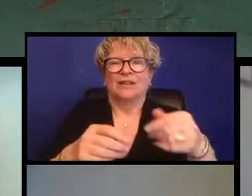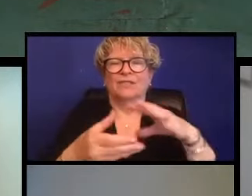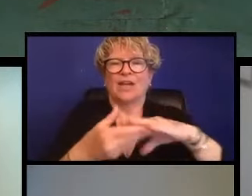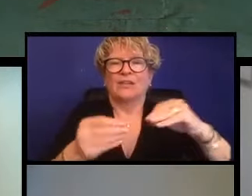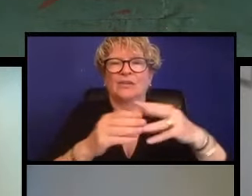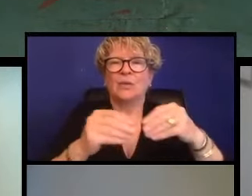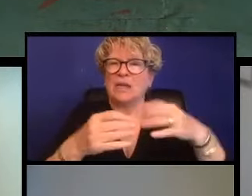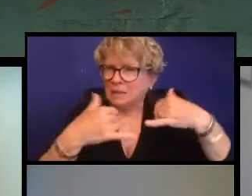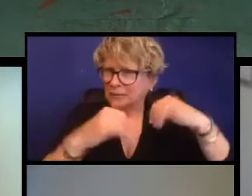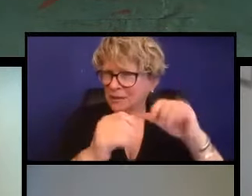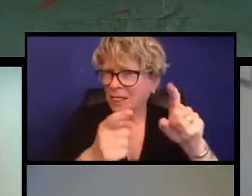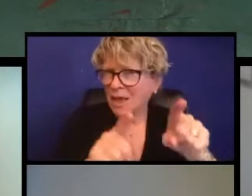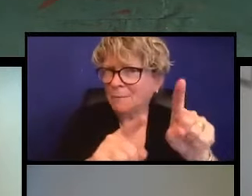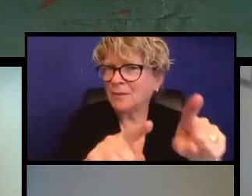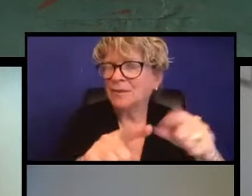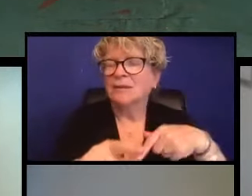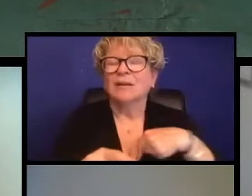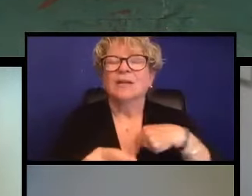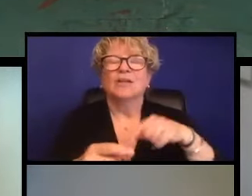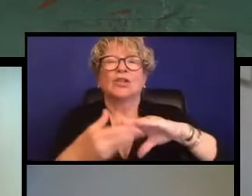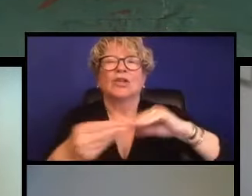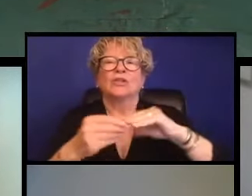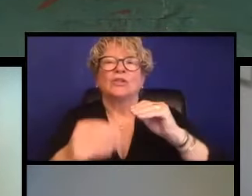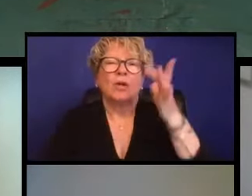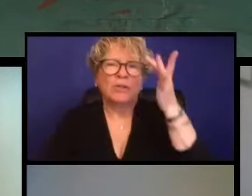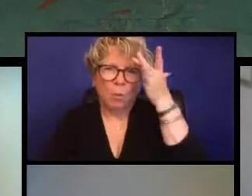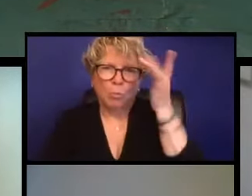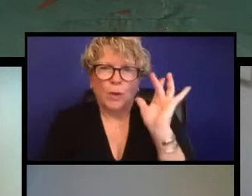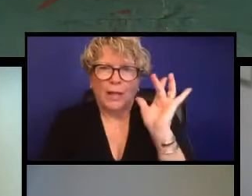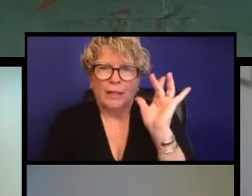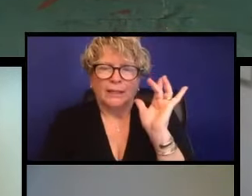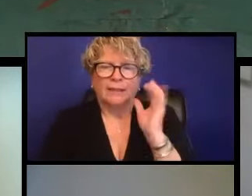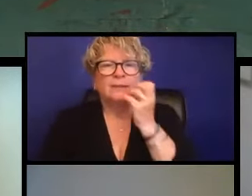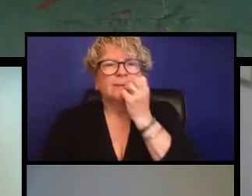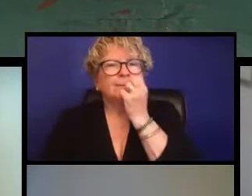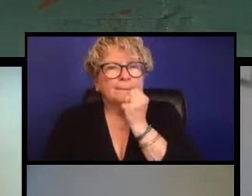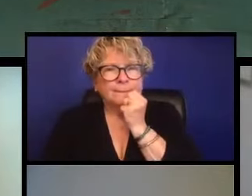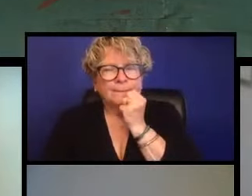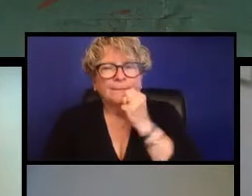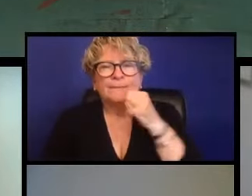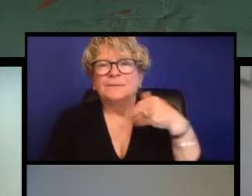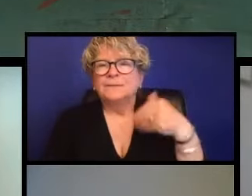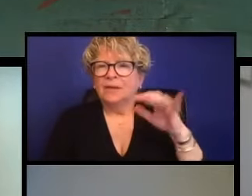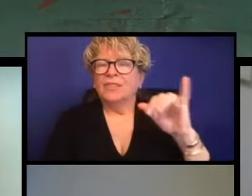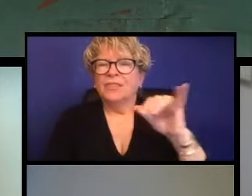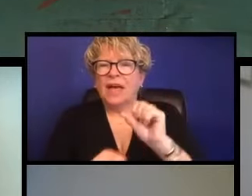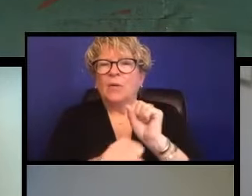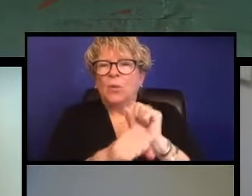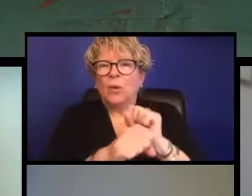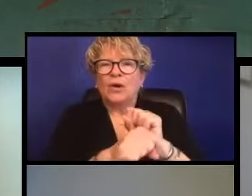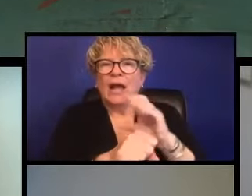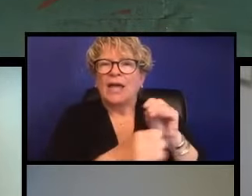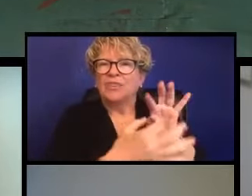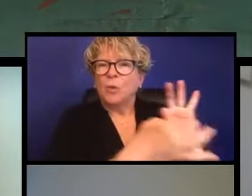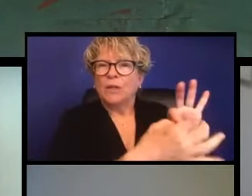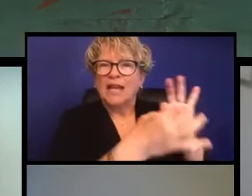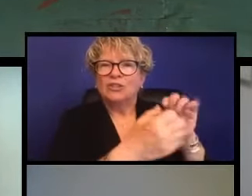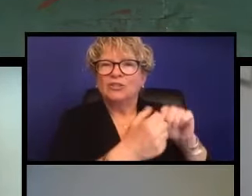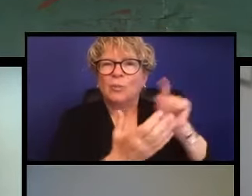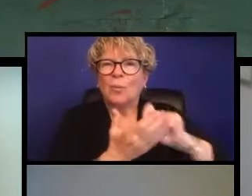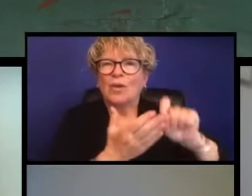being absolutely wonderful and brilliant, I treasure that work, that relationship with the author, and that